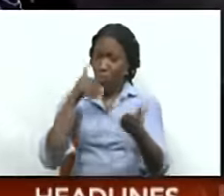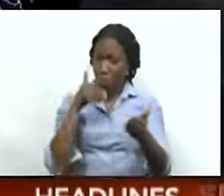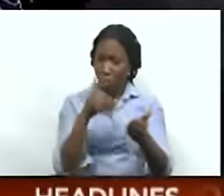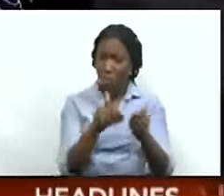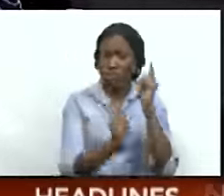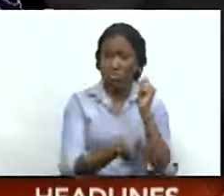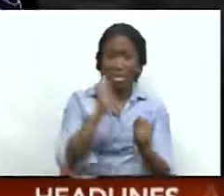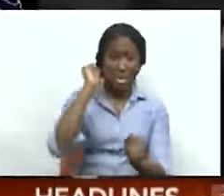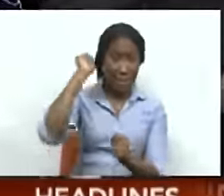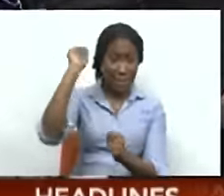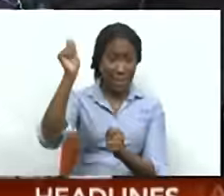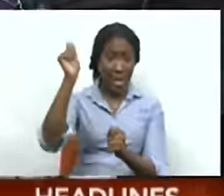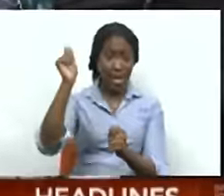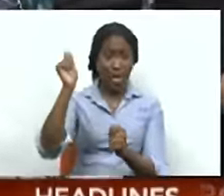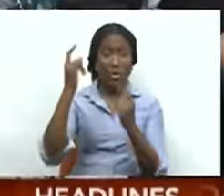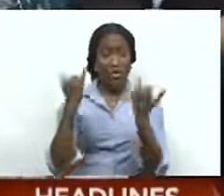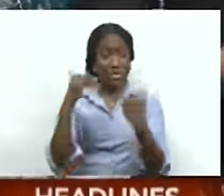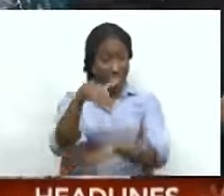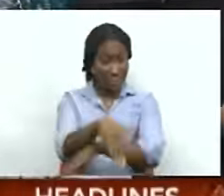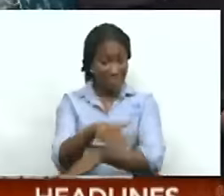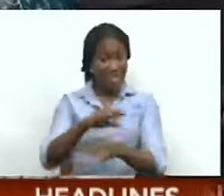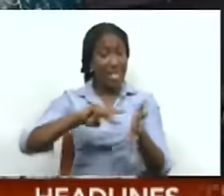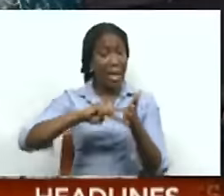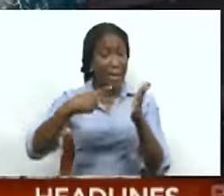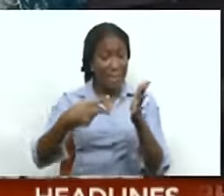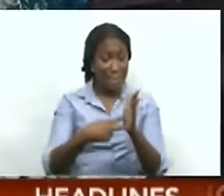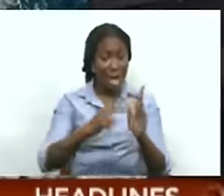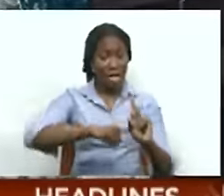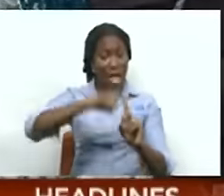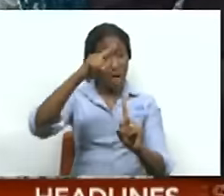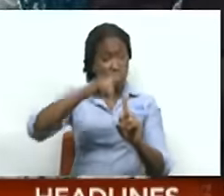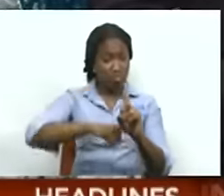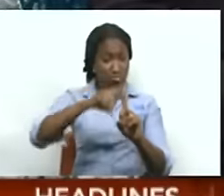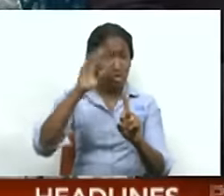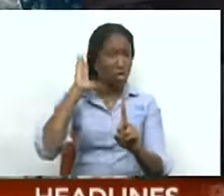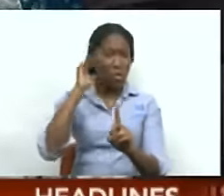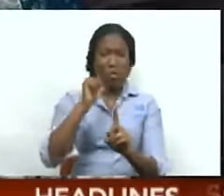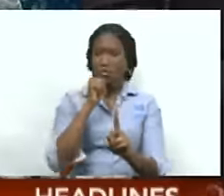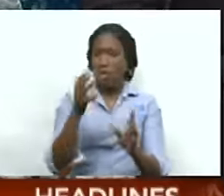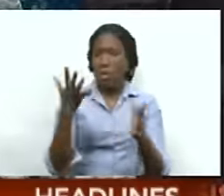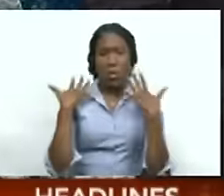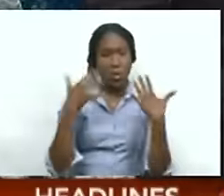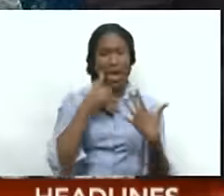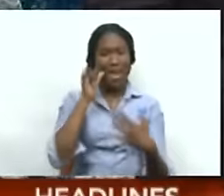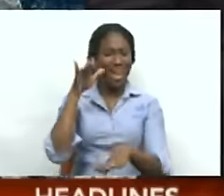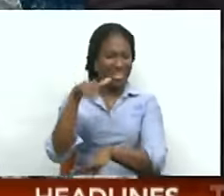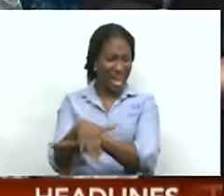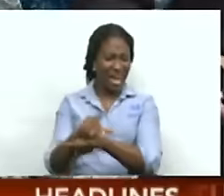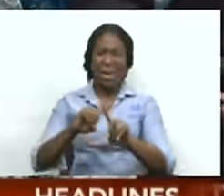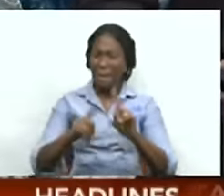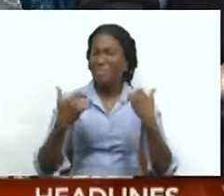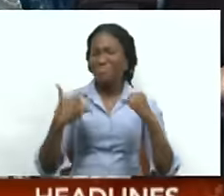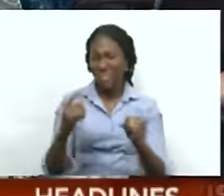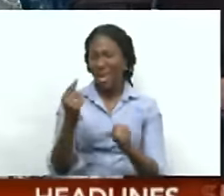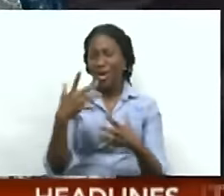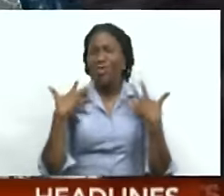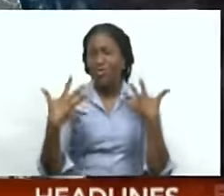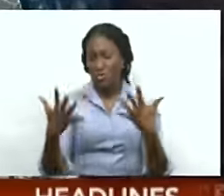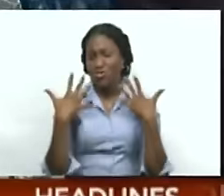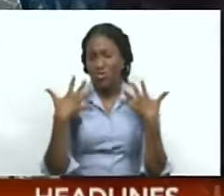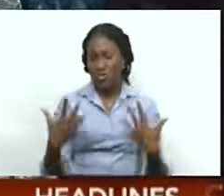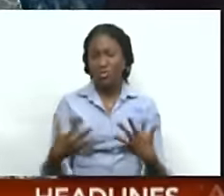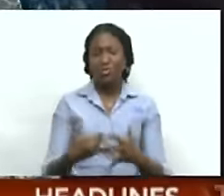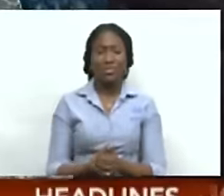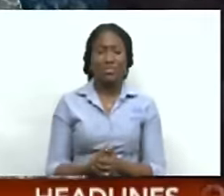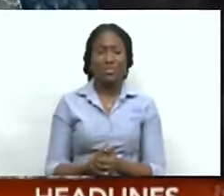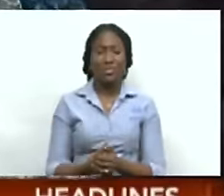overnight tonight, which means our minimum low temperatures may not get as cool as last night, but still relatively cool with all things considered. This particular shear line will